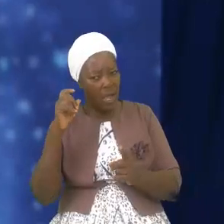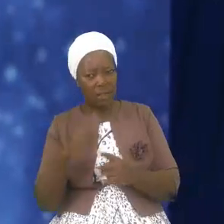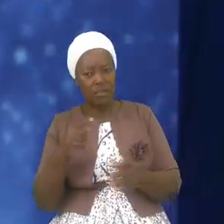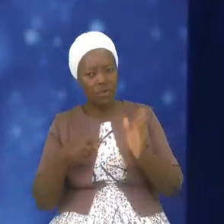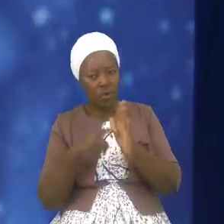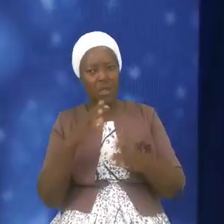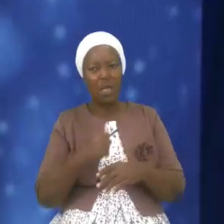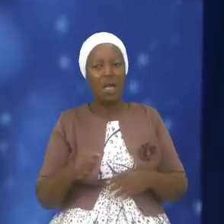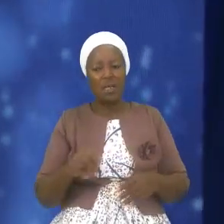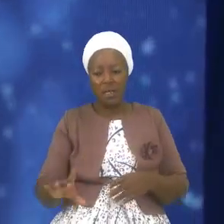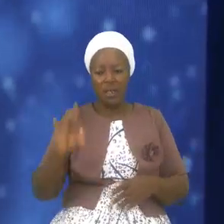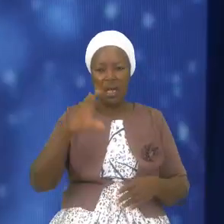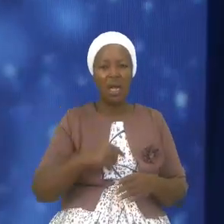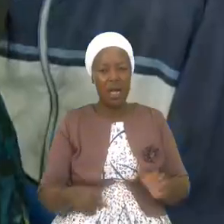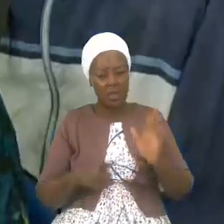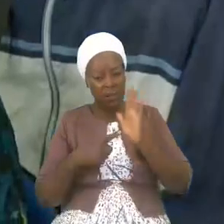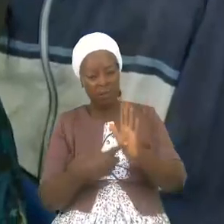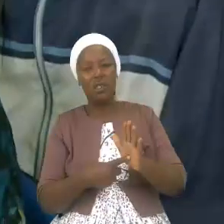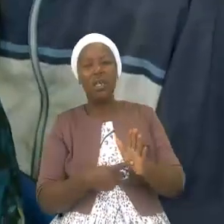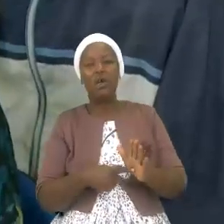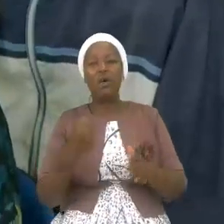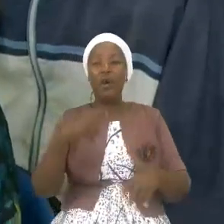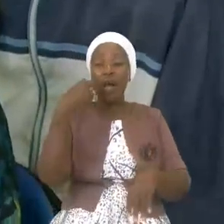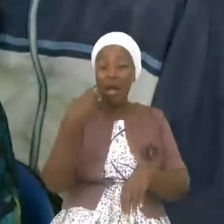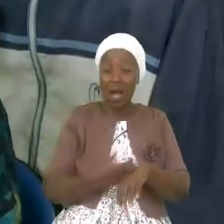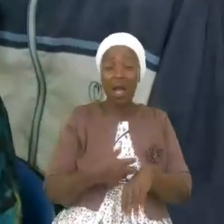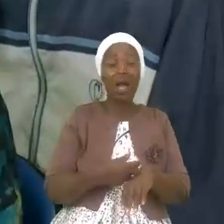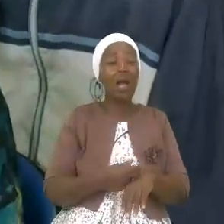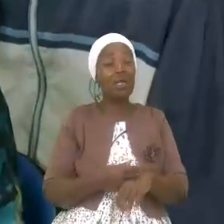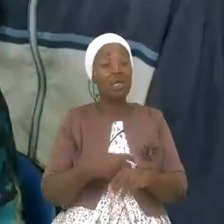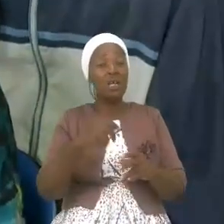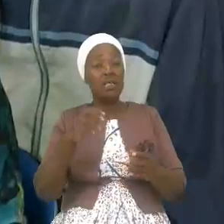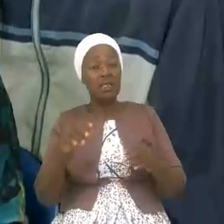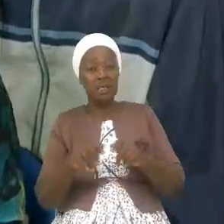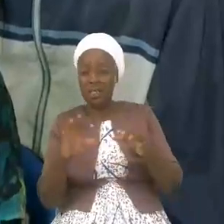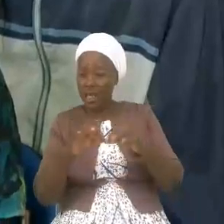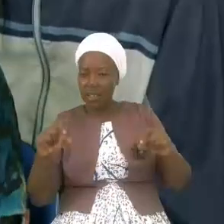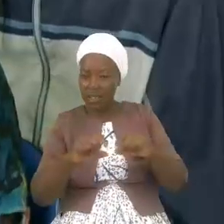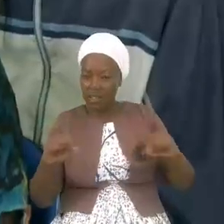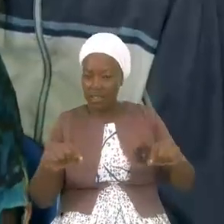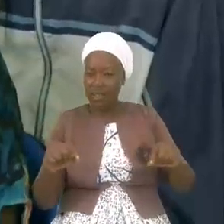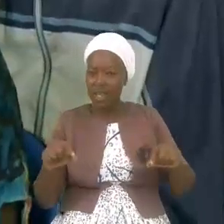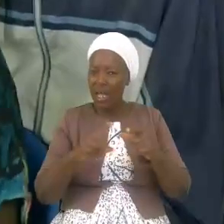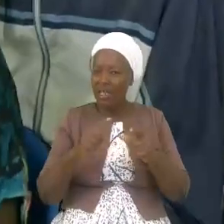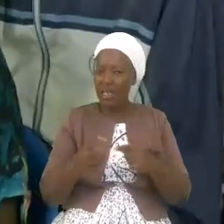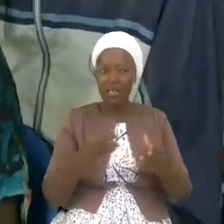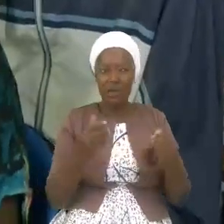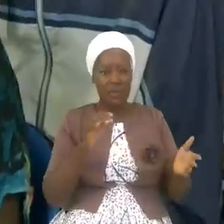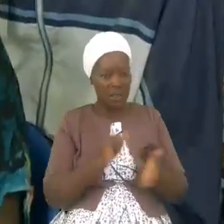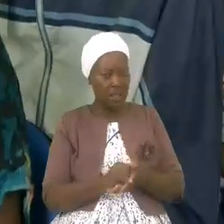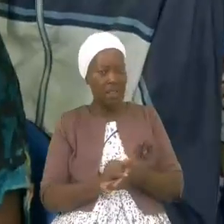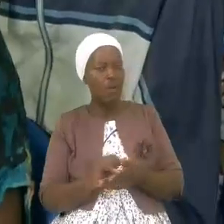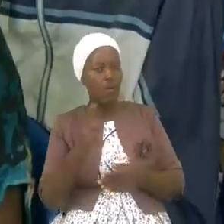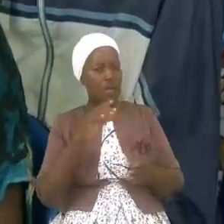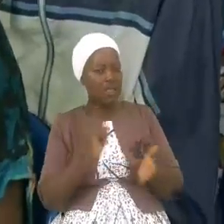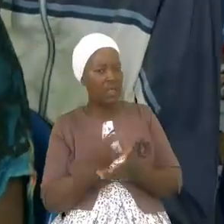sentences, dissolving doubts, were found in the same Daniel,